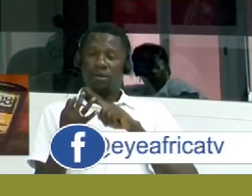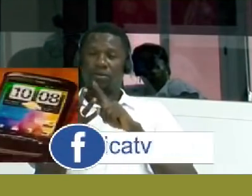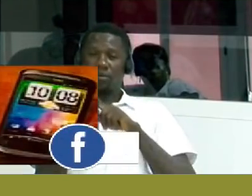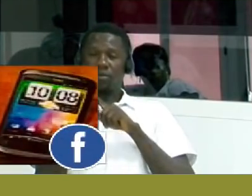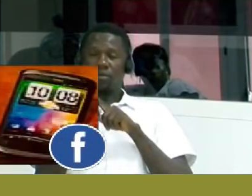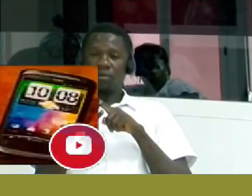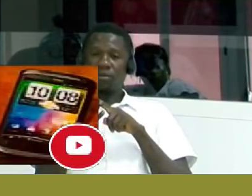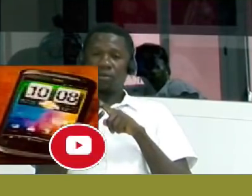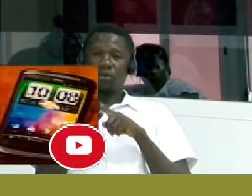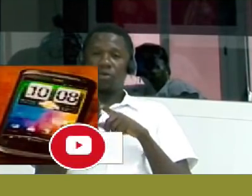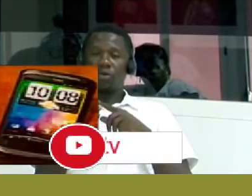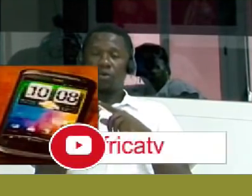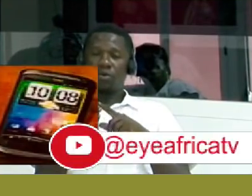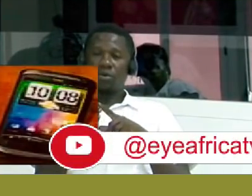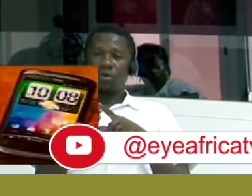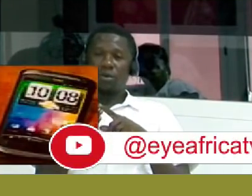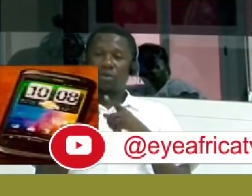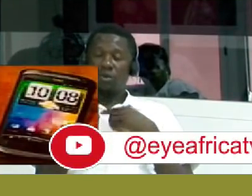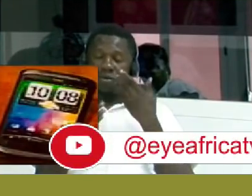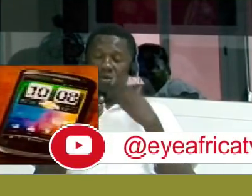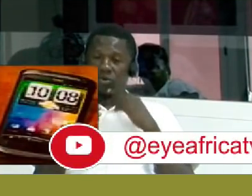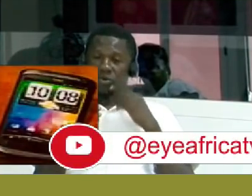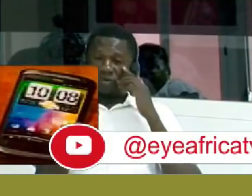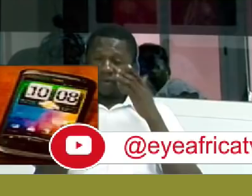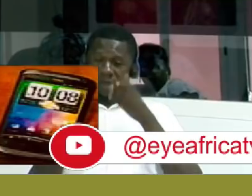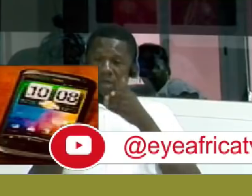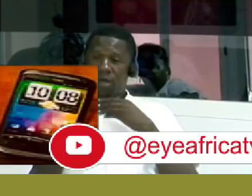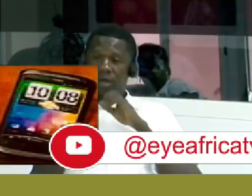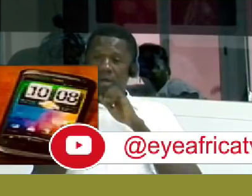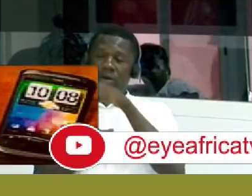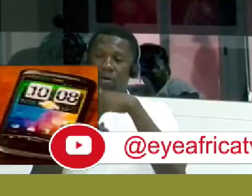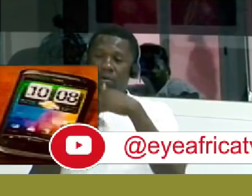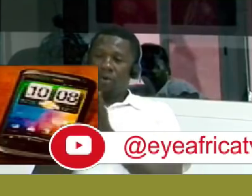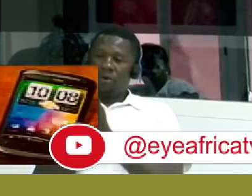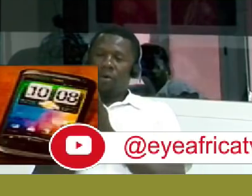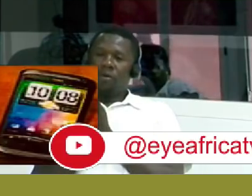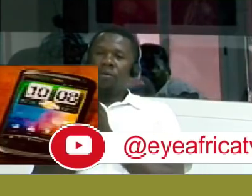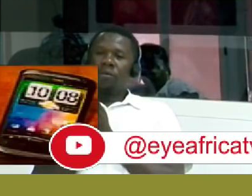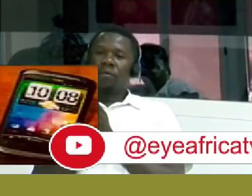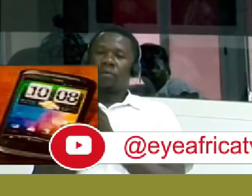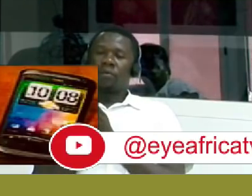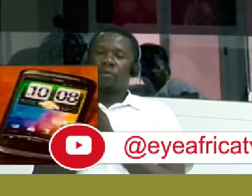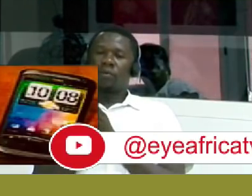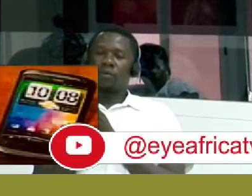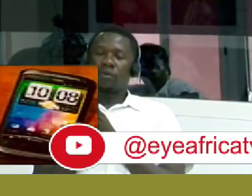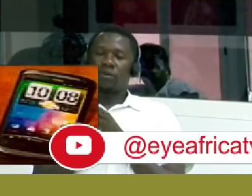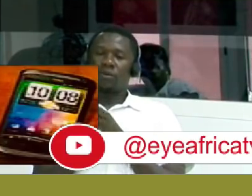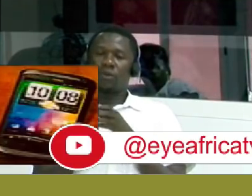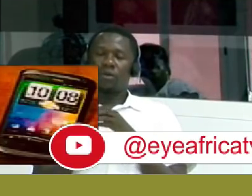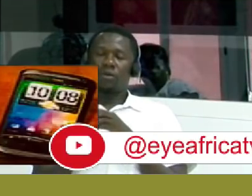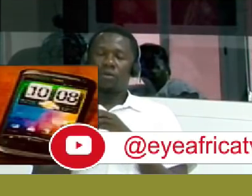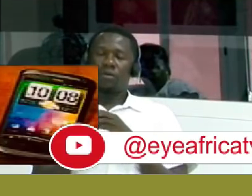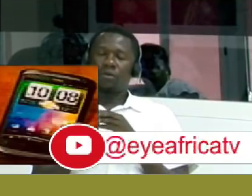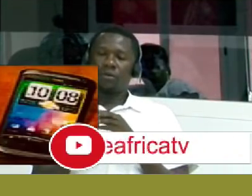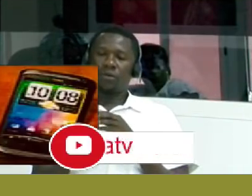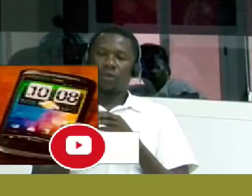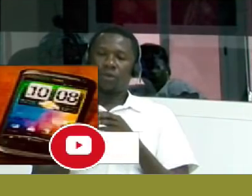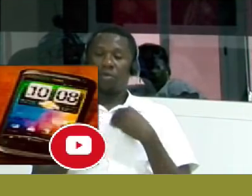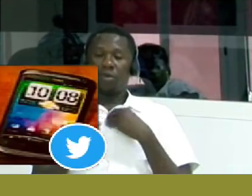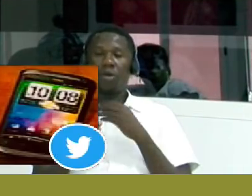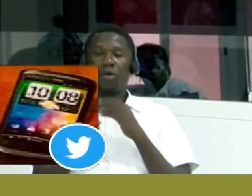The other point is to be able to vindicate your people in case they are innocent. No, I don't want to vindicate them. No, don't get me wrong. No. I'm just